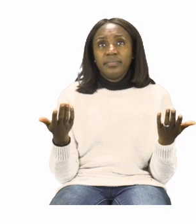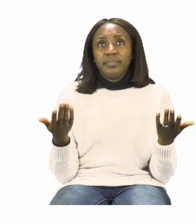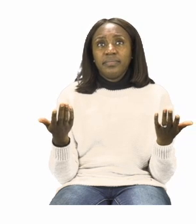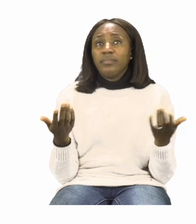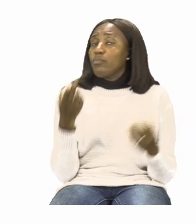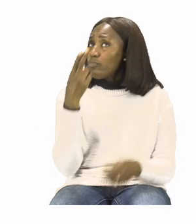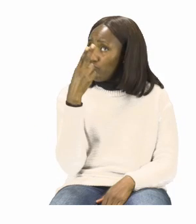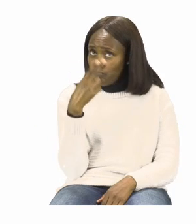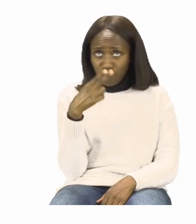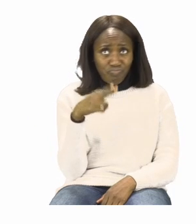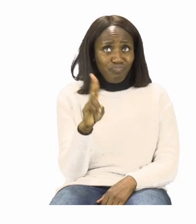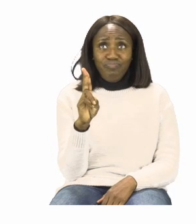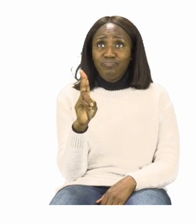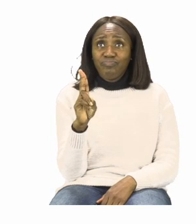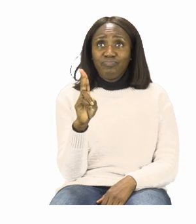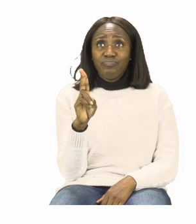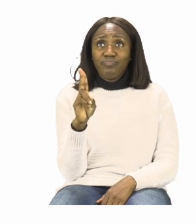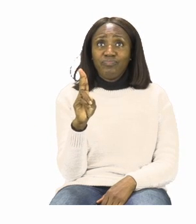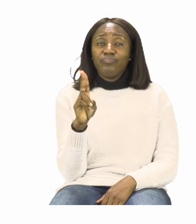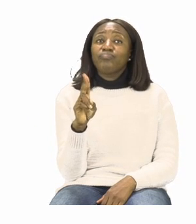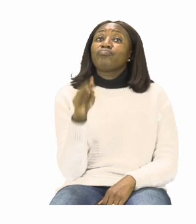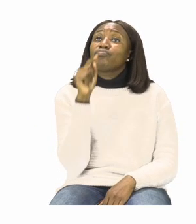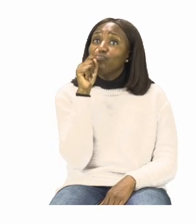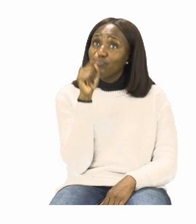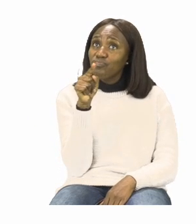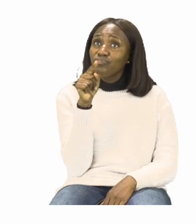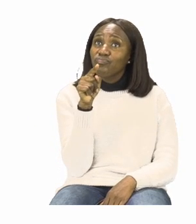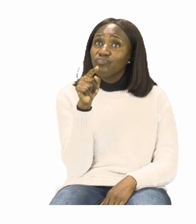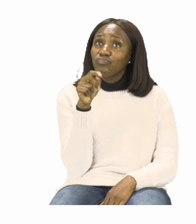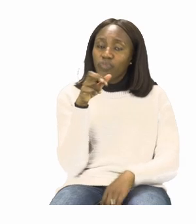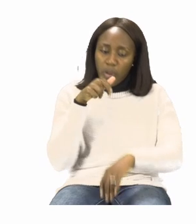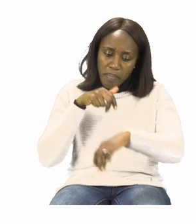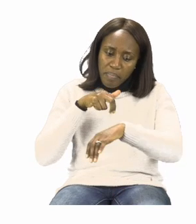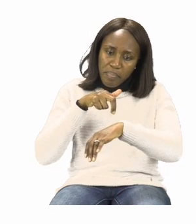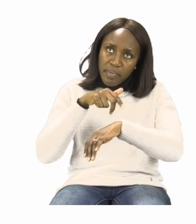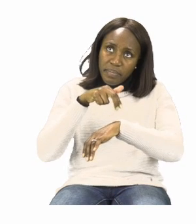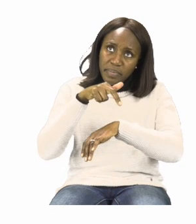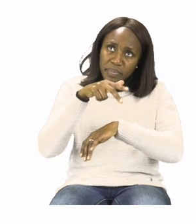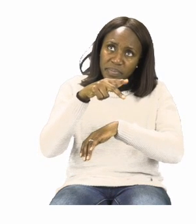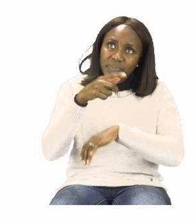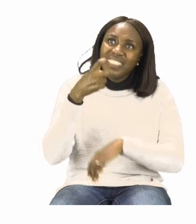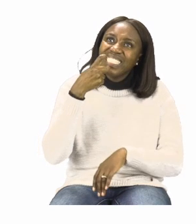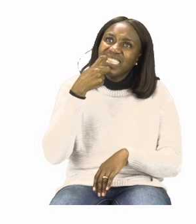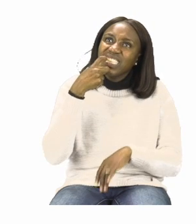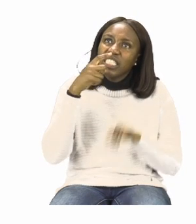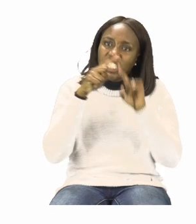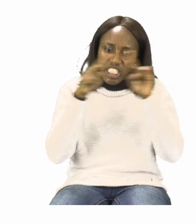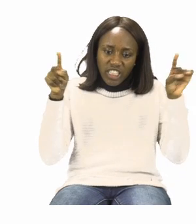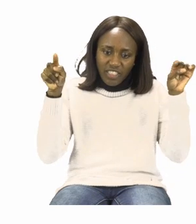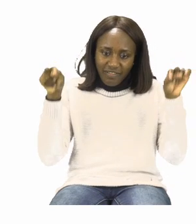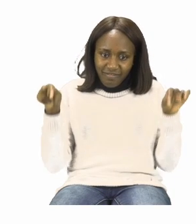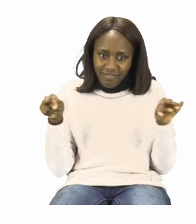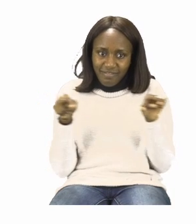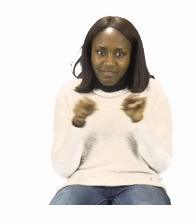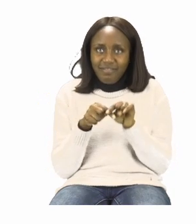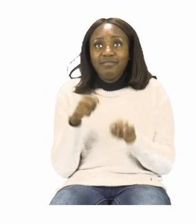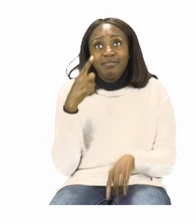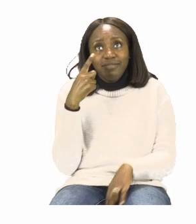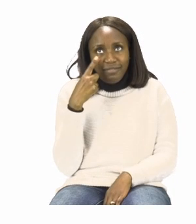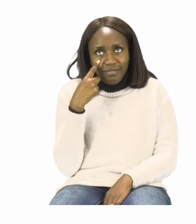Absolutely not. So you are going to cross the road where you see the white lines.